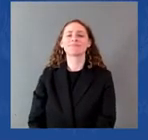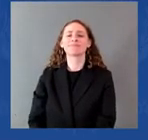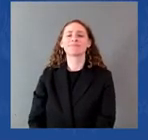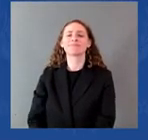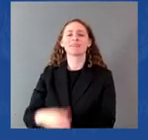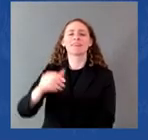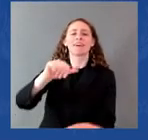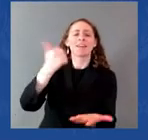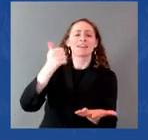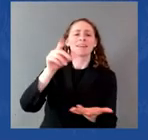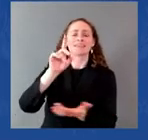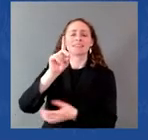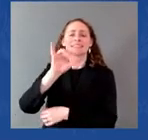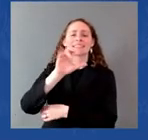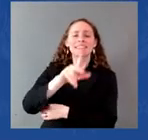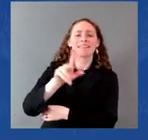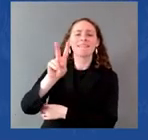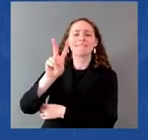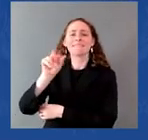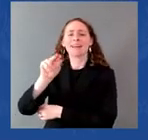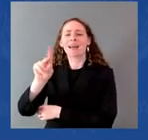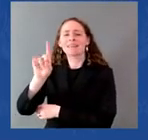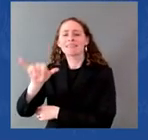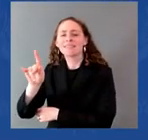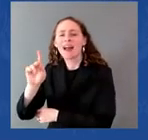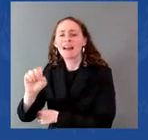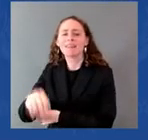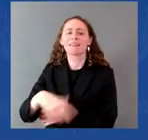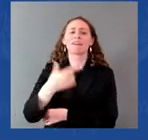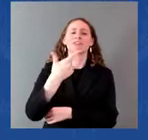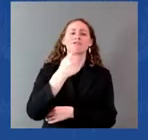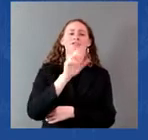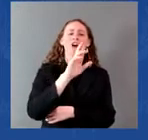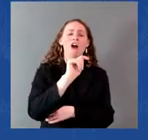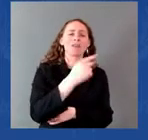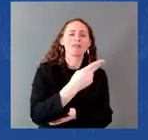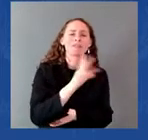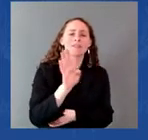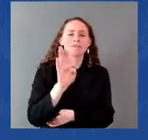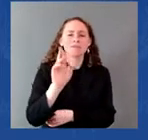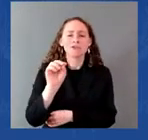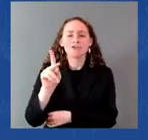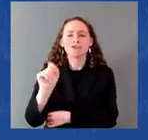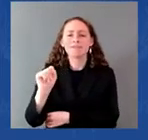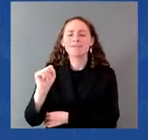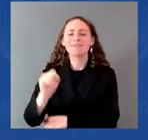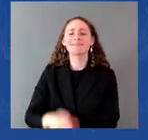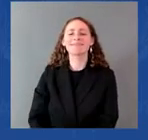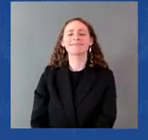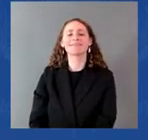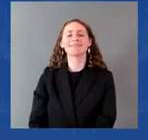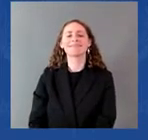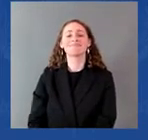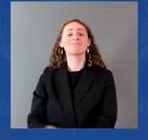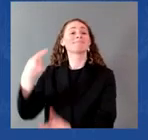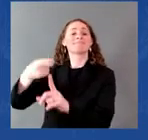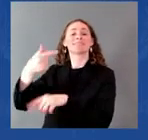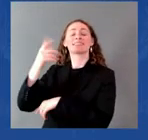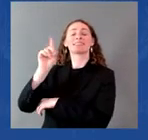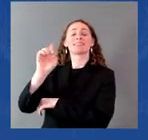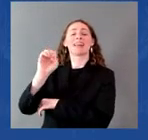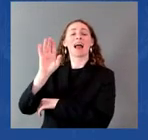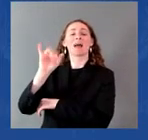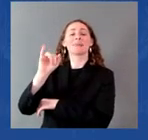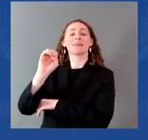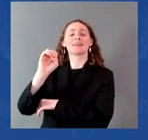Midori, so I left out. And Debbie's here tonight. Jill and I met them as ordinary